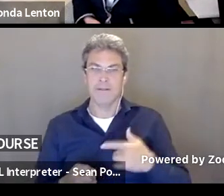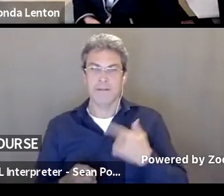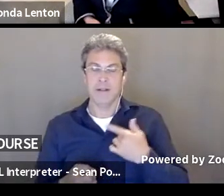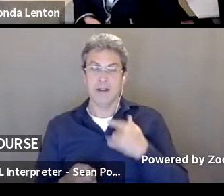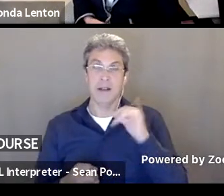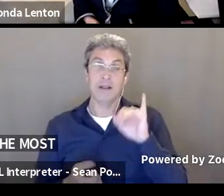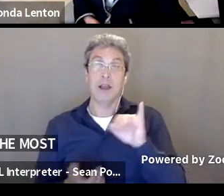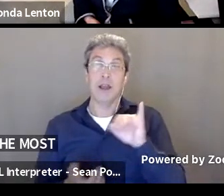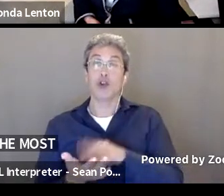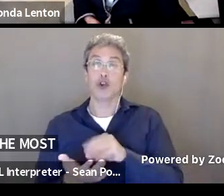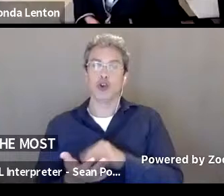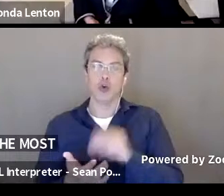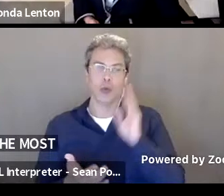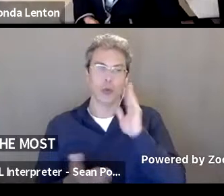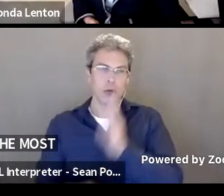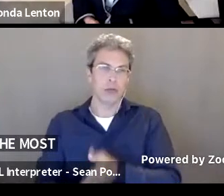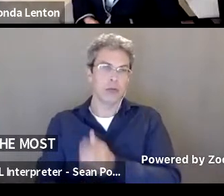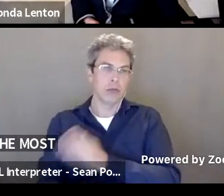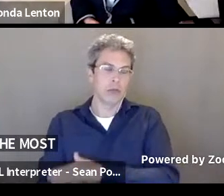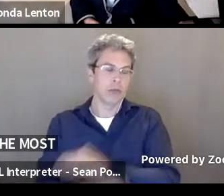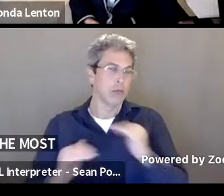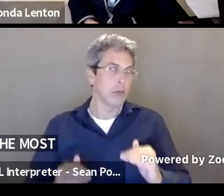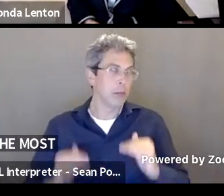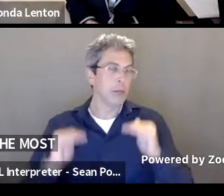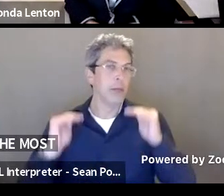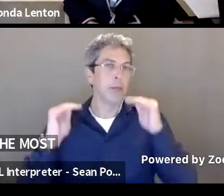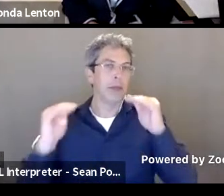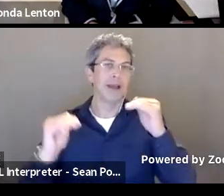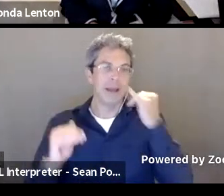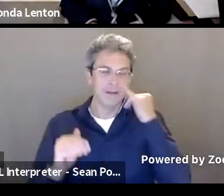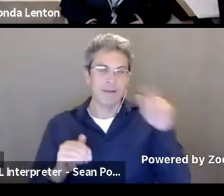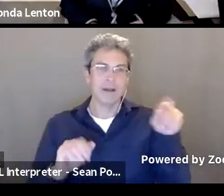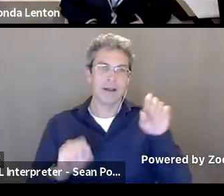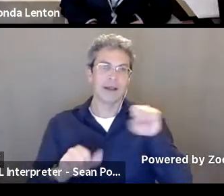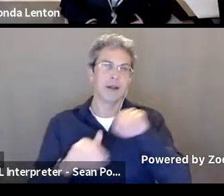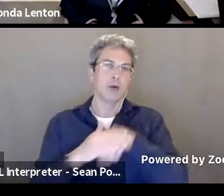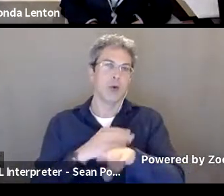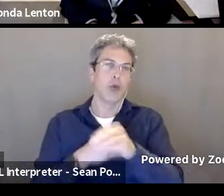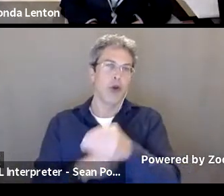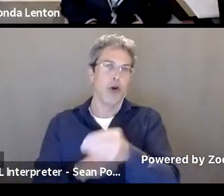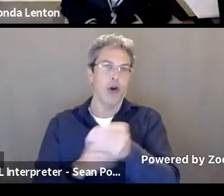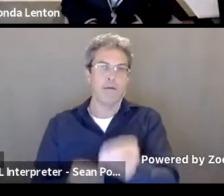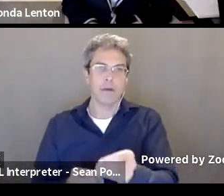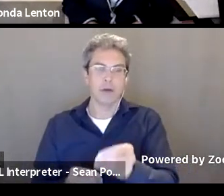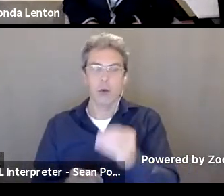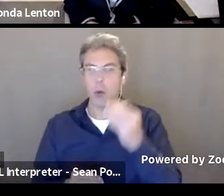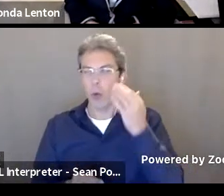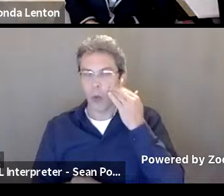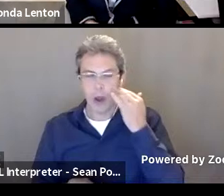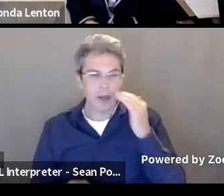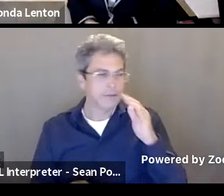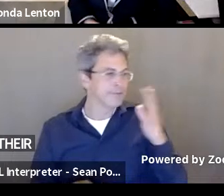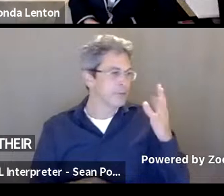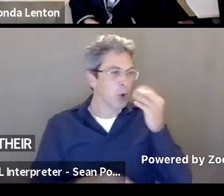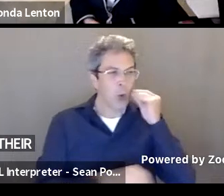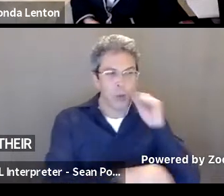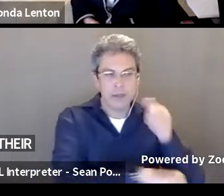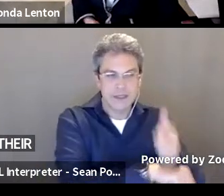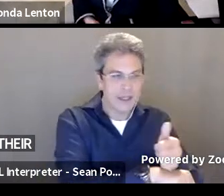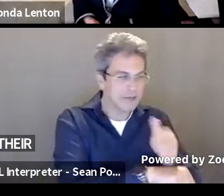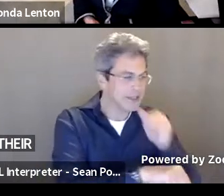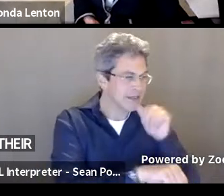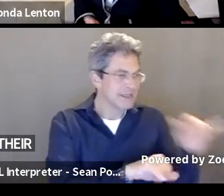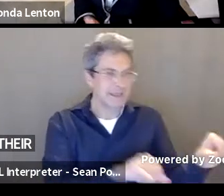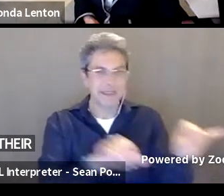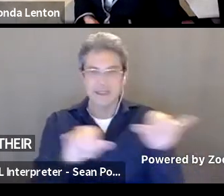learning experience if they were able to access their offices for whatever reason because of their setup at home. And so we